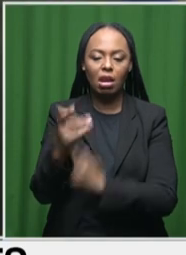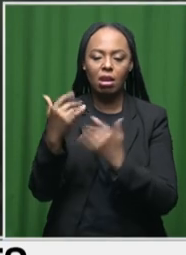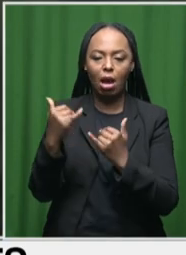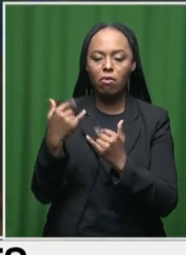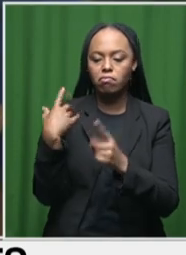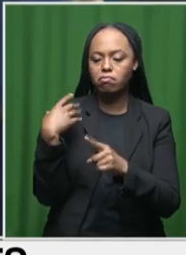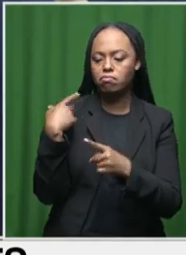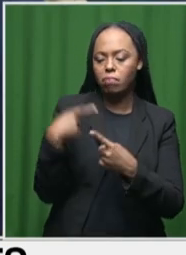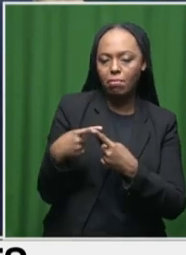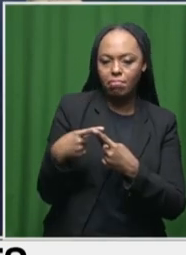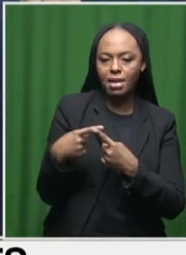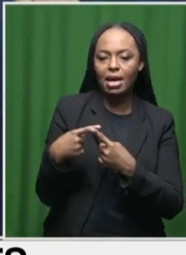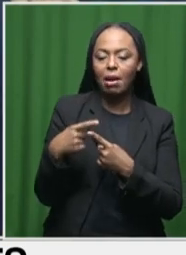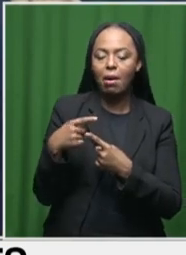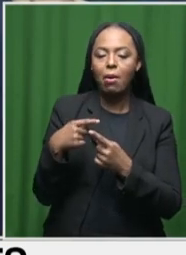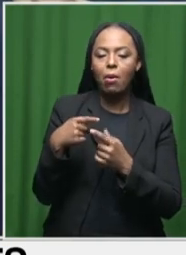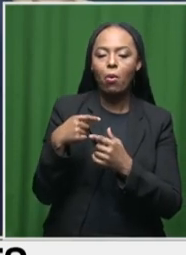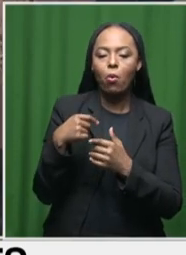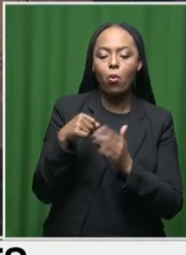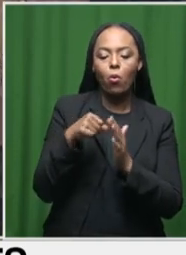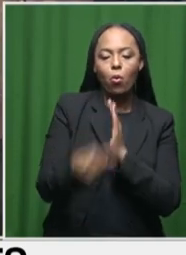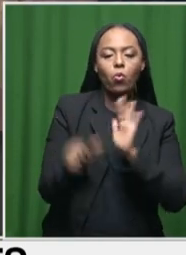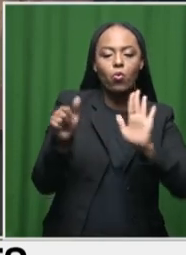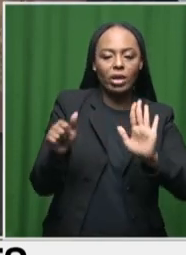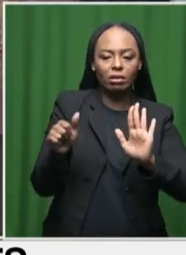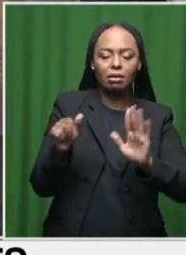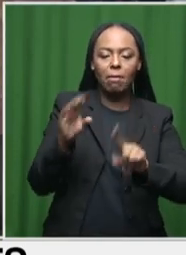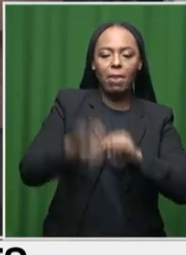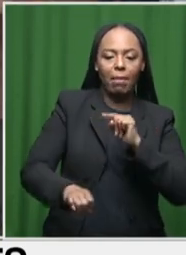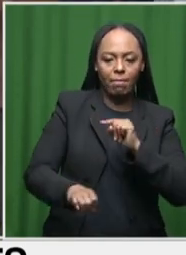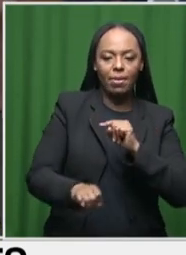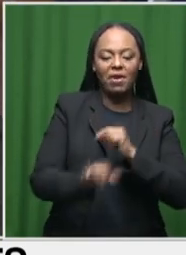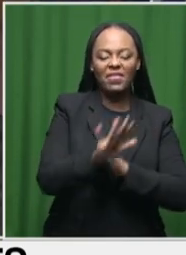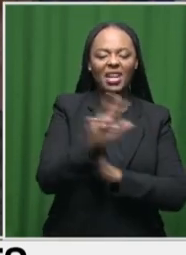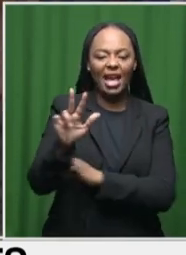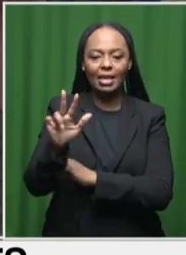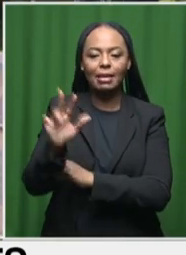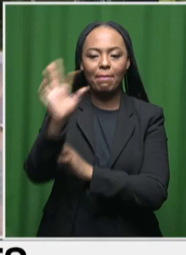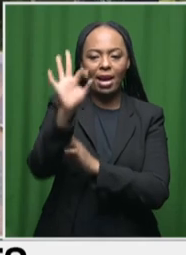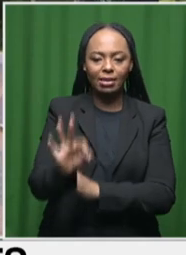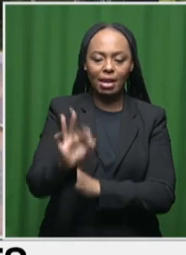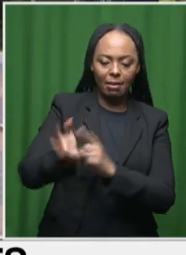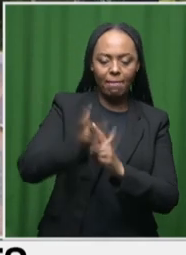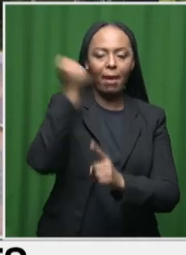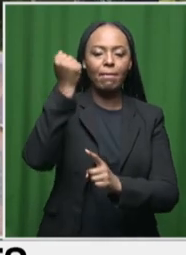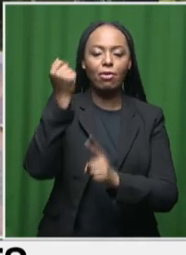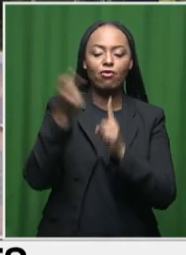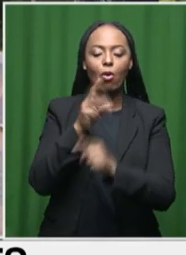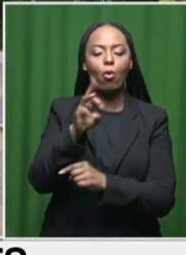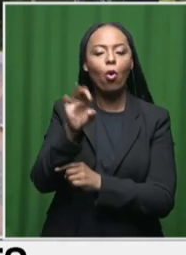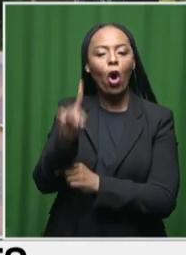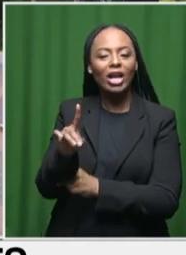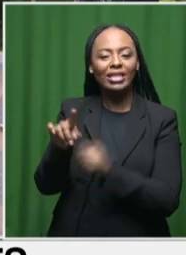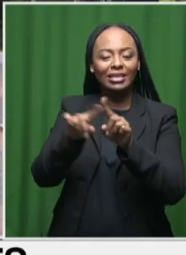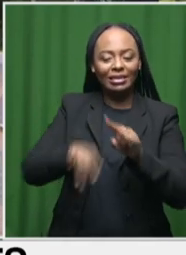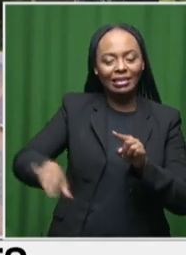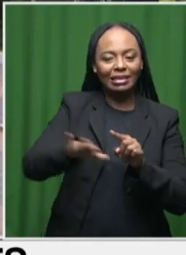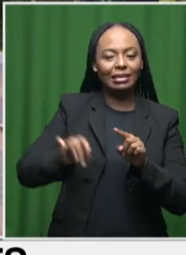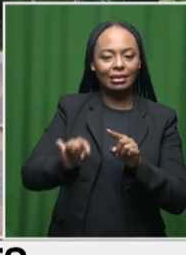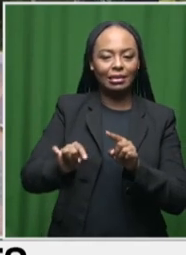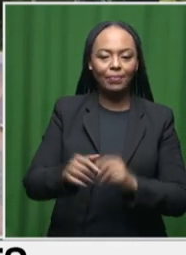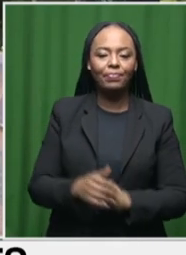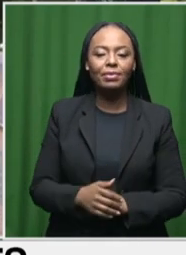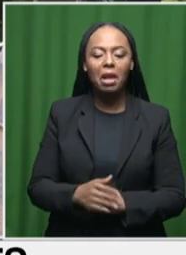ago, and the DA polled 38% in that ward. And that actually shows that the polls are correct, because what we're seeing, which